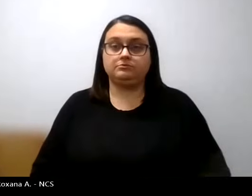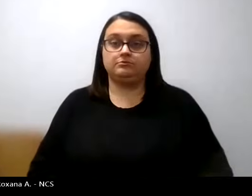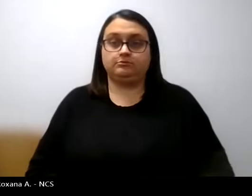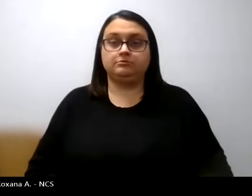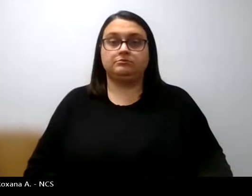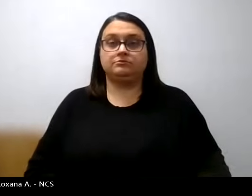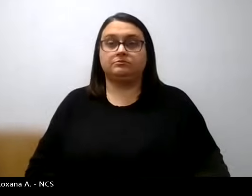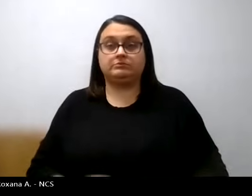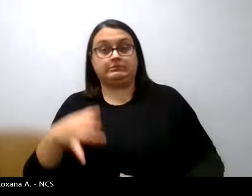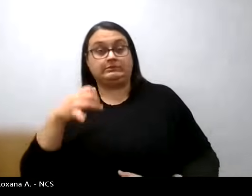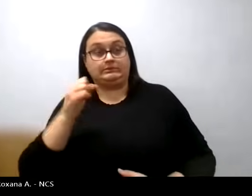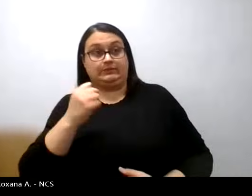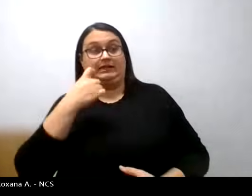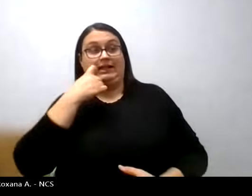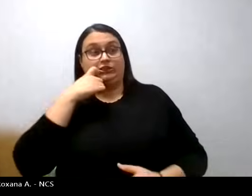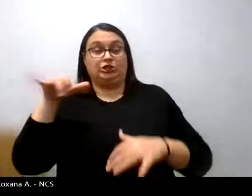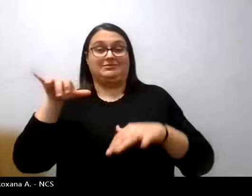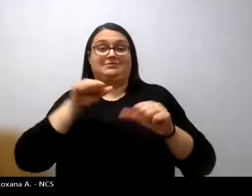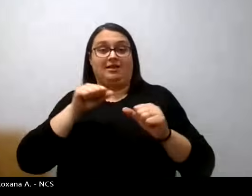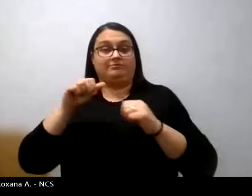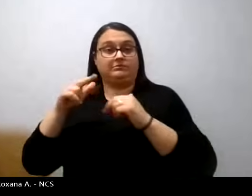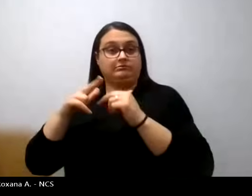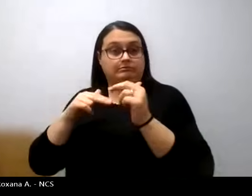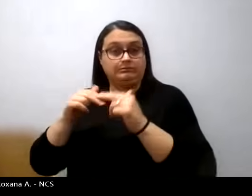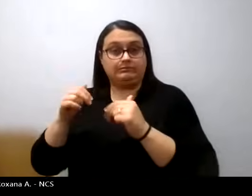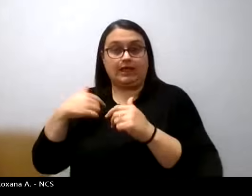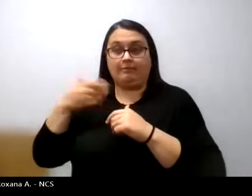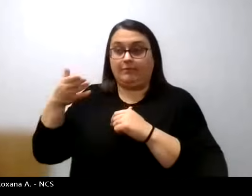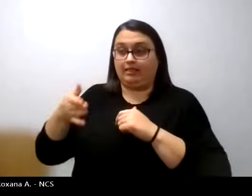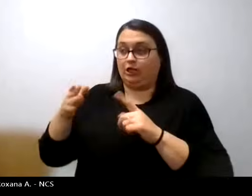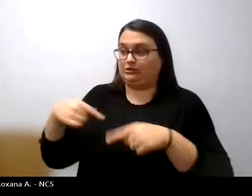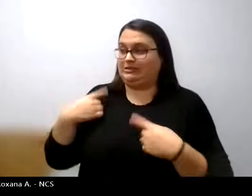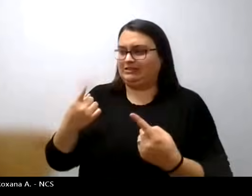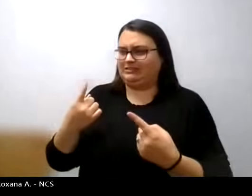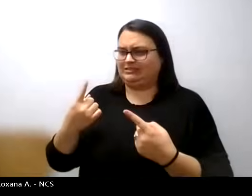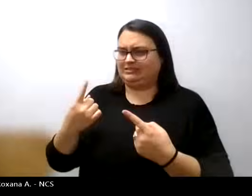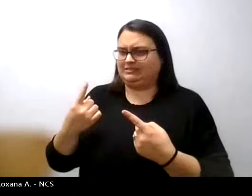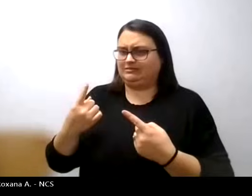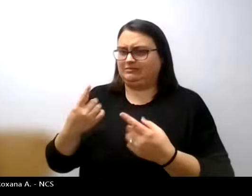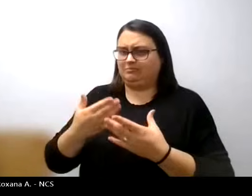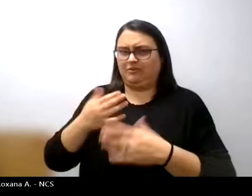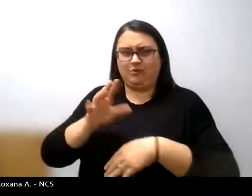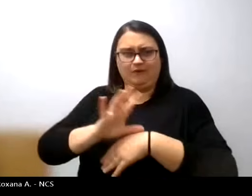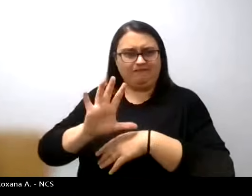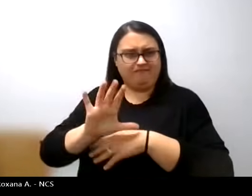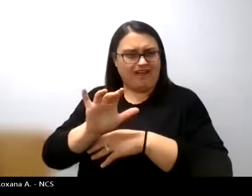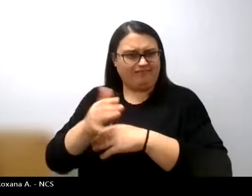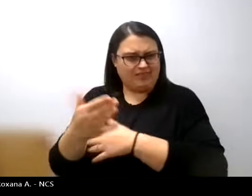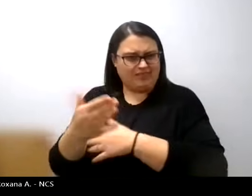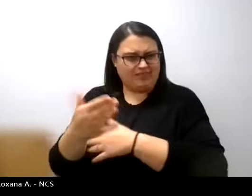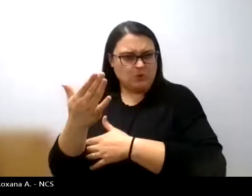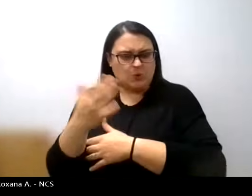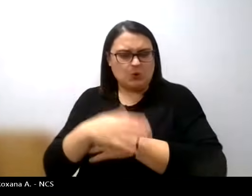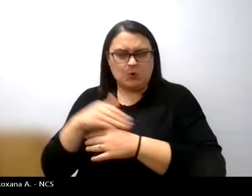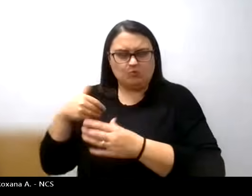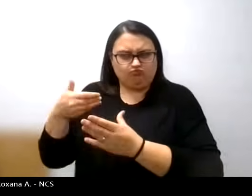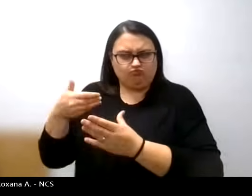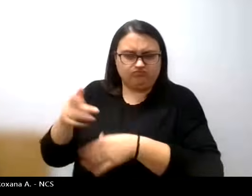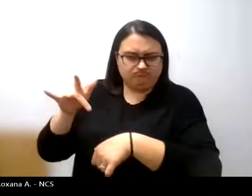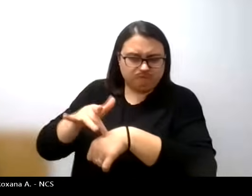Yes, so I just came from the facility. I've been on site since roughly before 5 a.m.